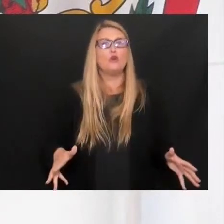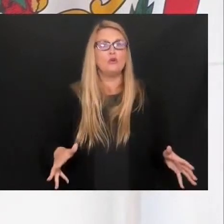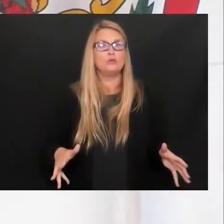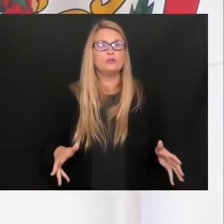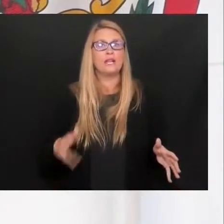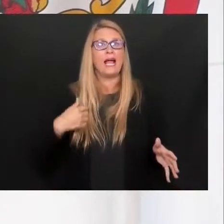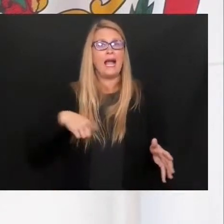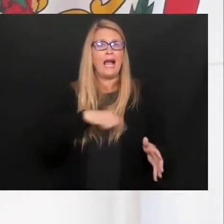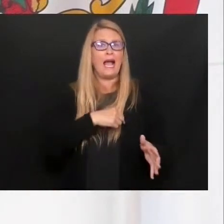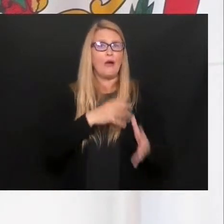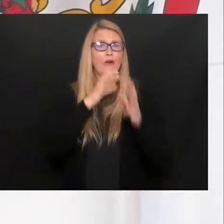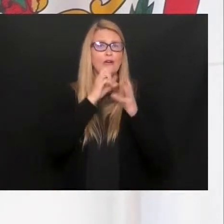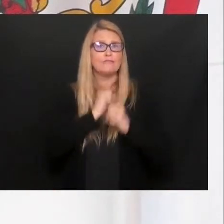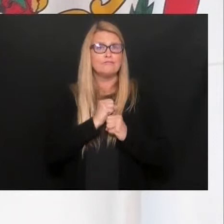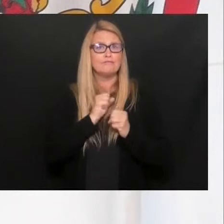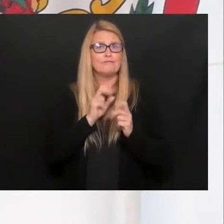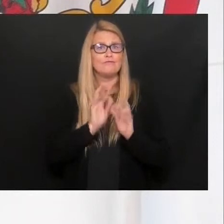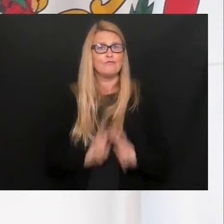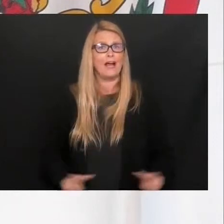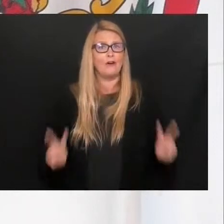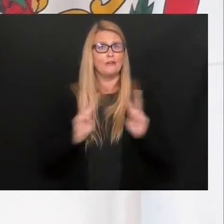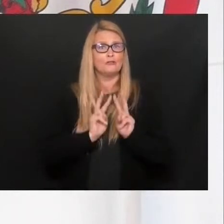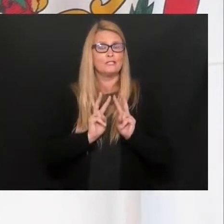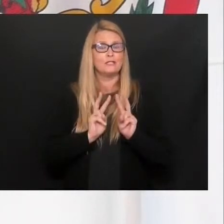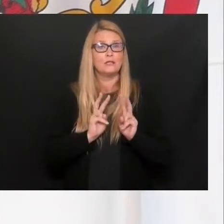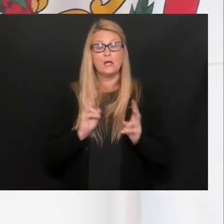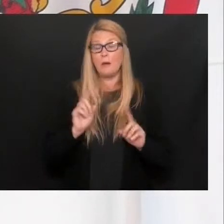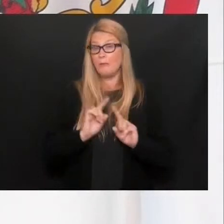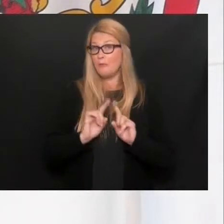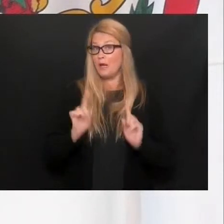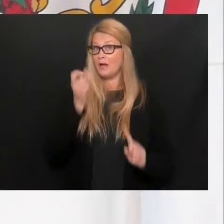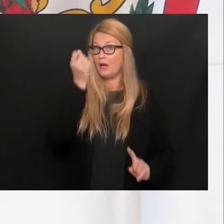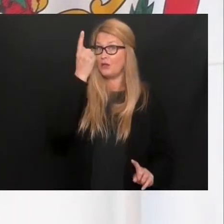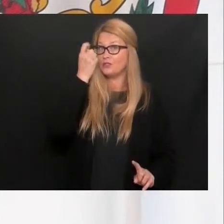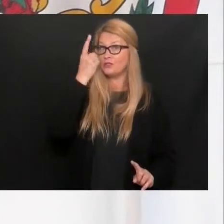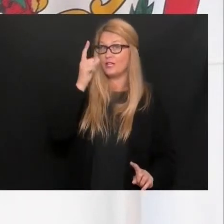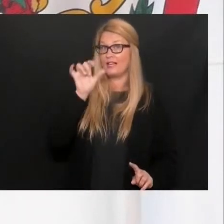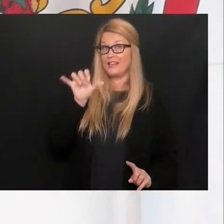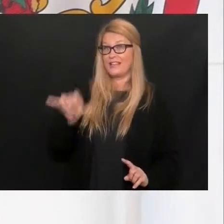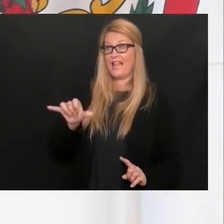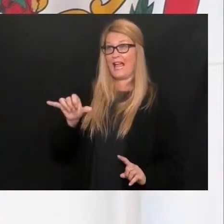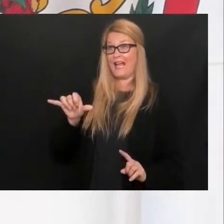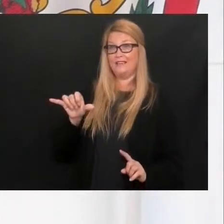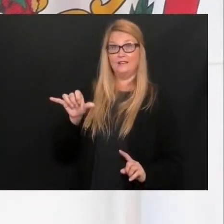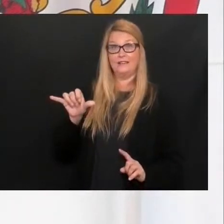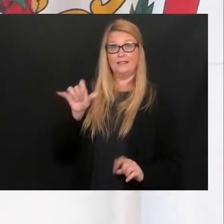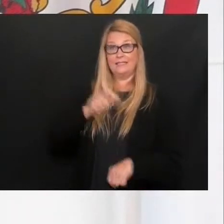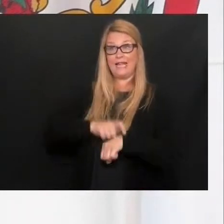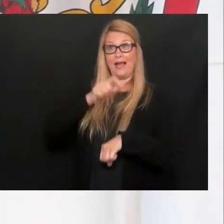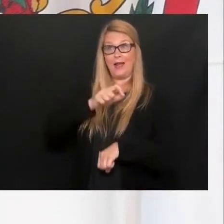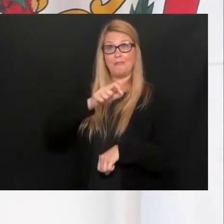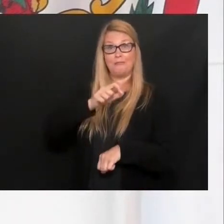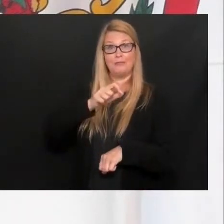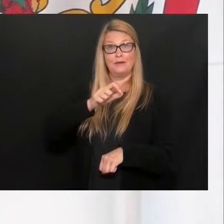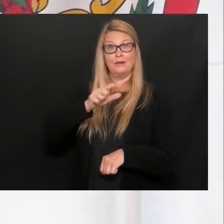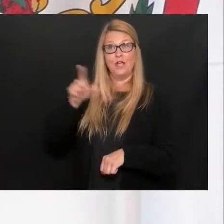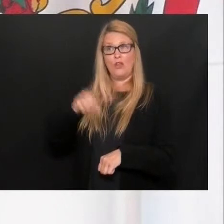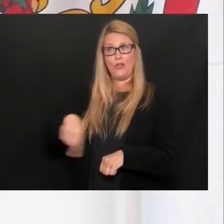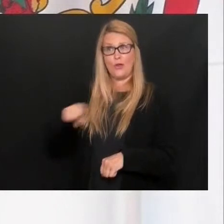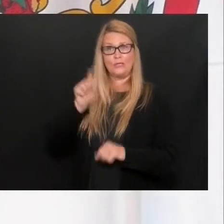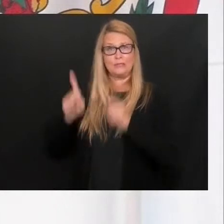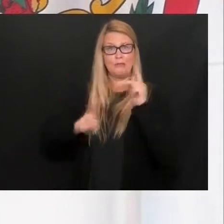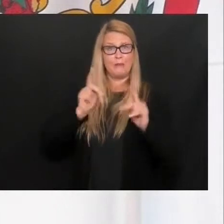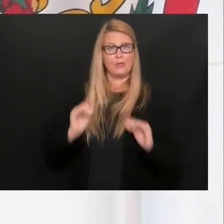we all have. And just think of how that generation just stepped up at a